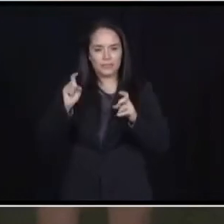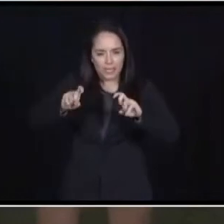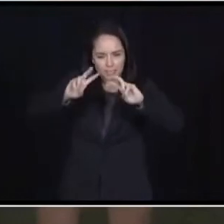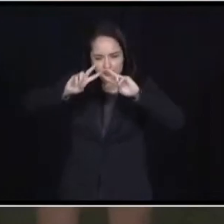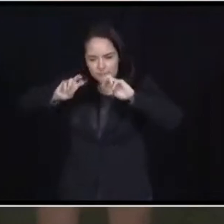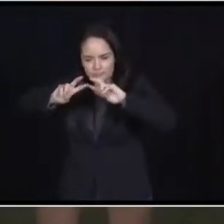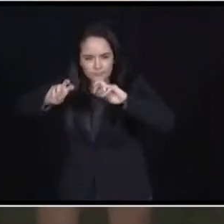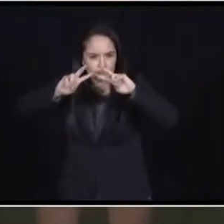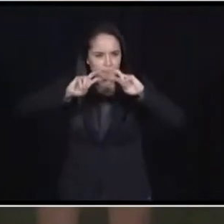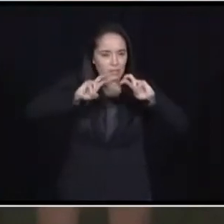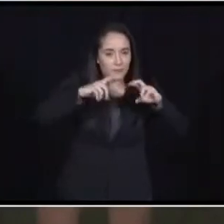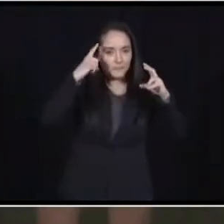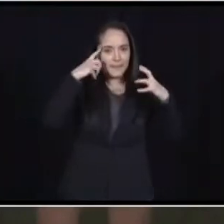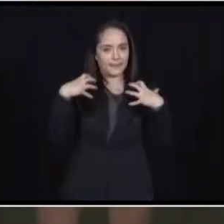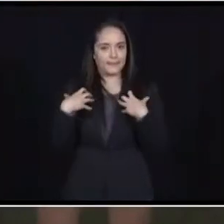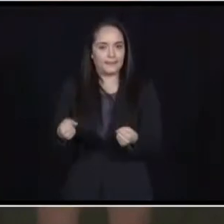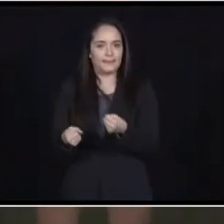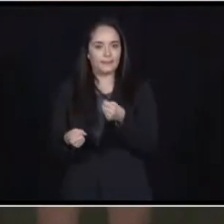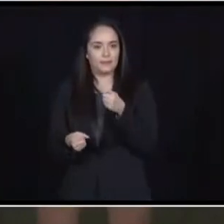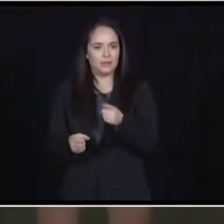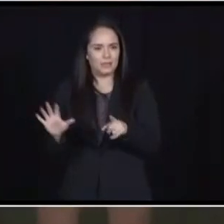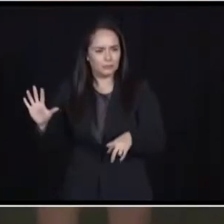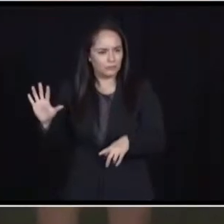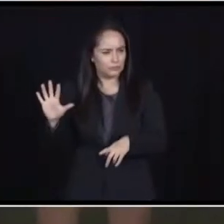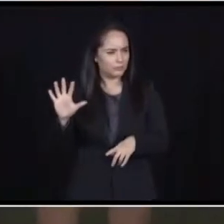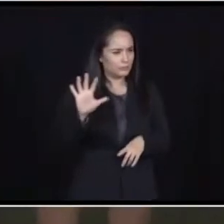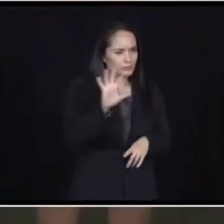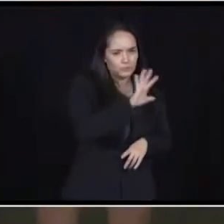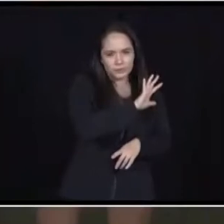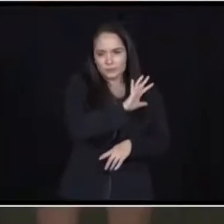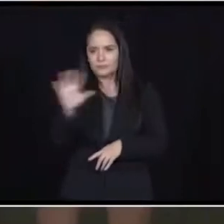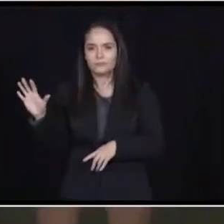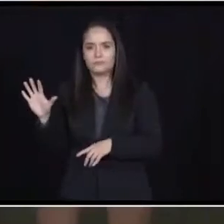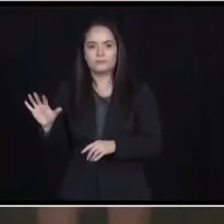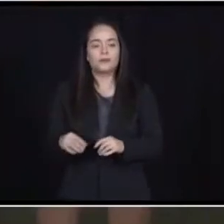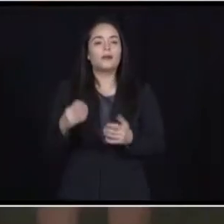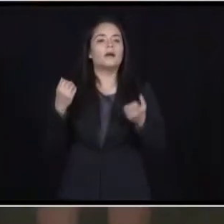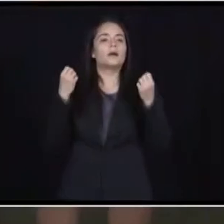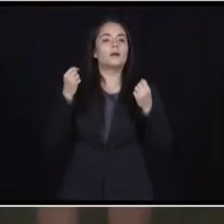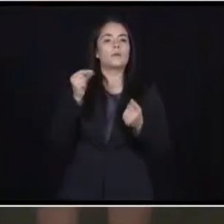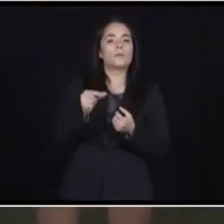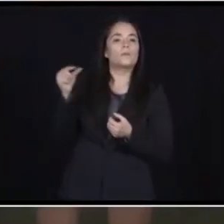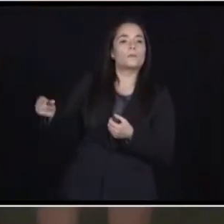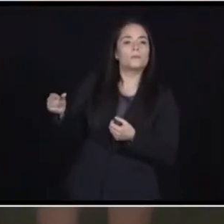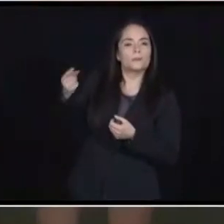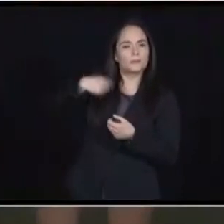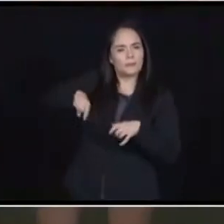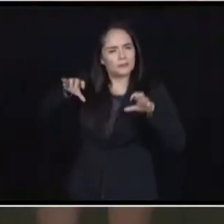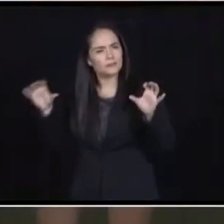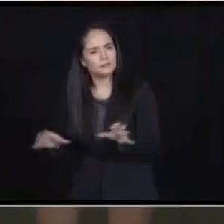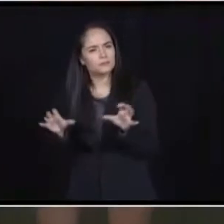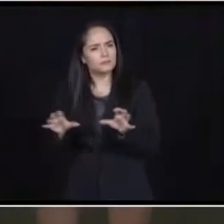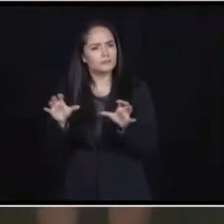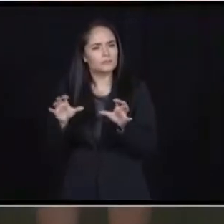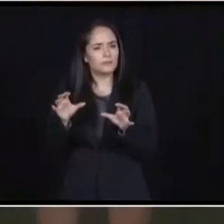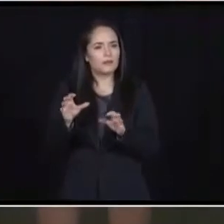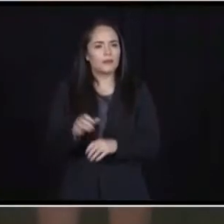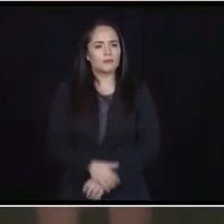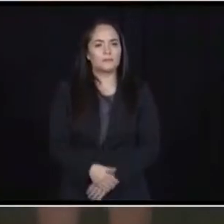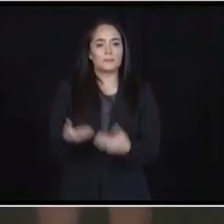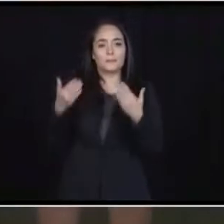care is so critical. We have been doing that as a government by having Minister Tibollo lead a standalone